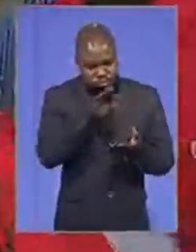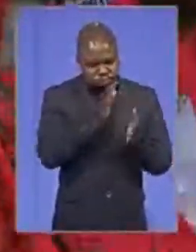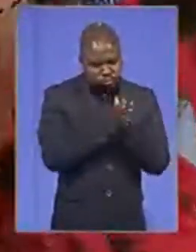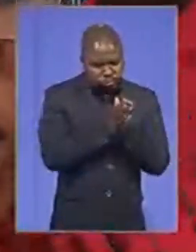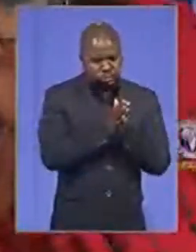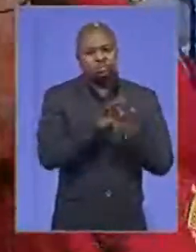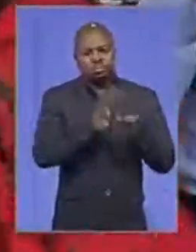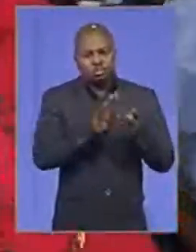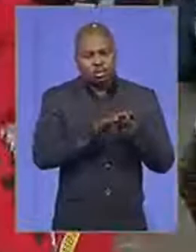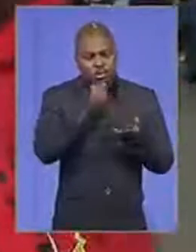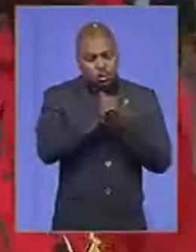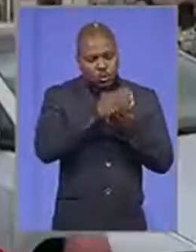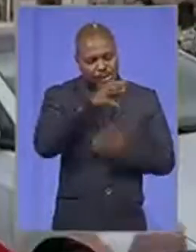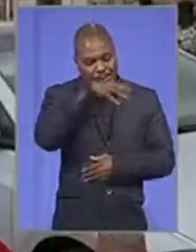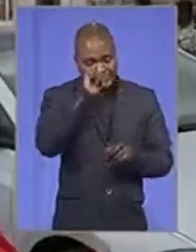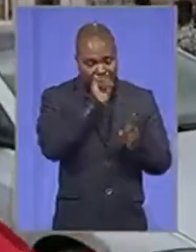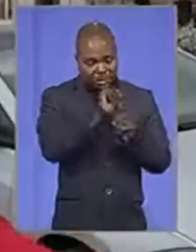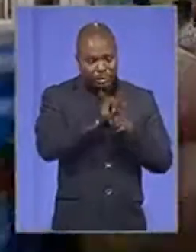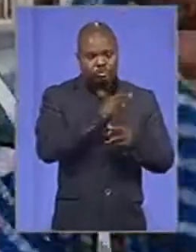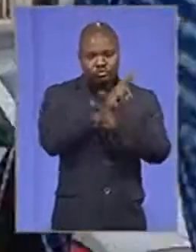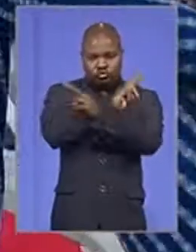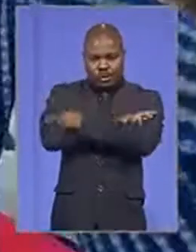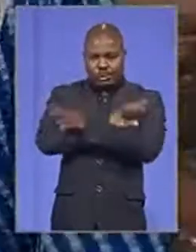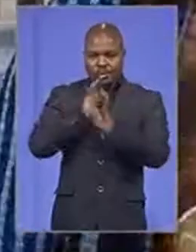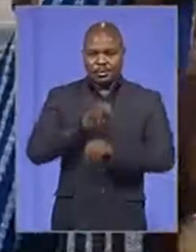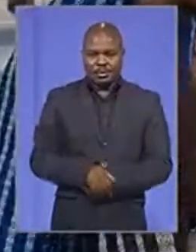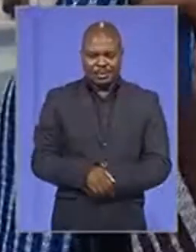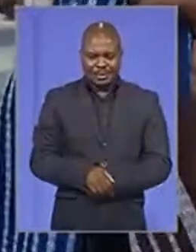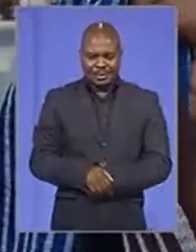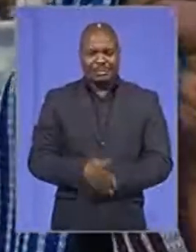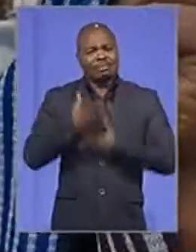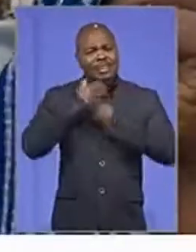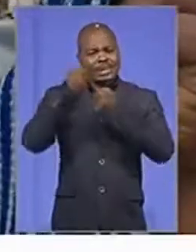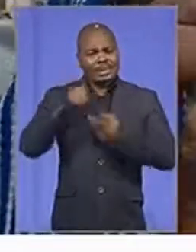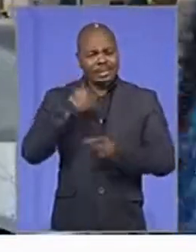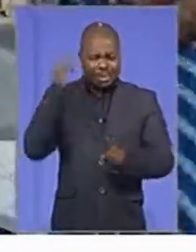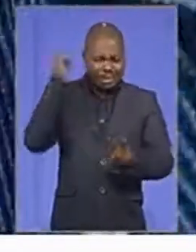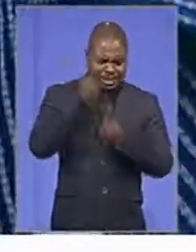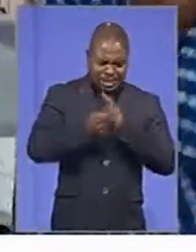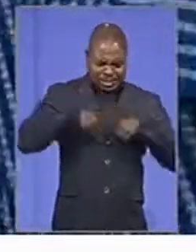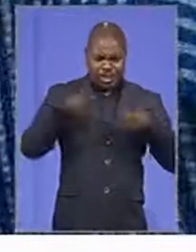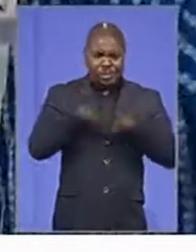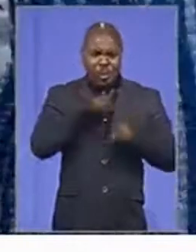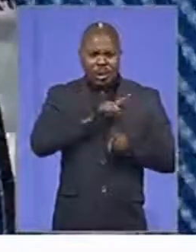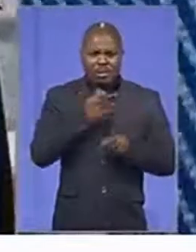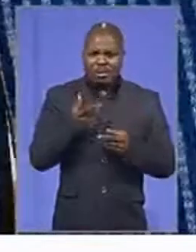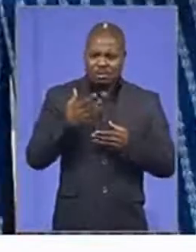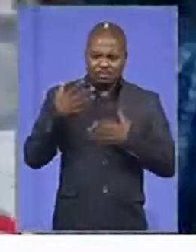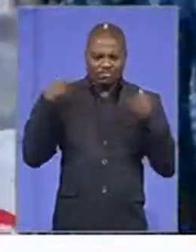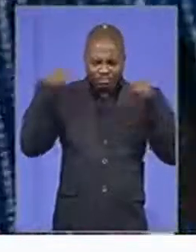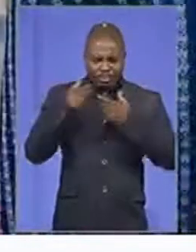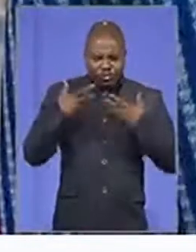just to make sure that her spirit rests in peace. Killing us because of Ipai will not get us anywhere. This woman died because